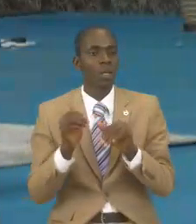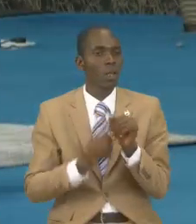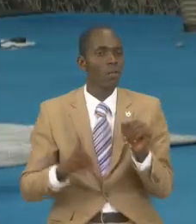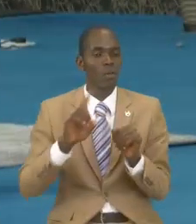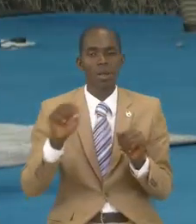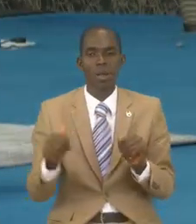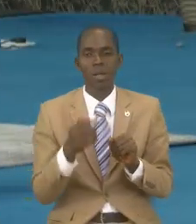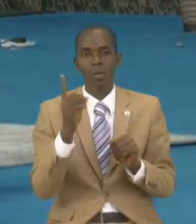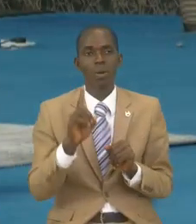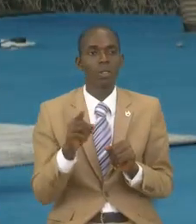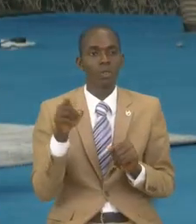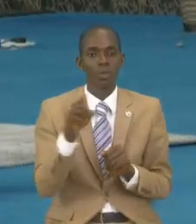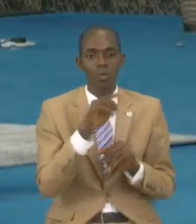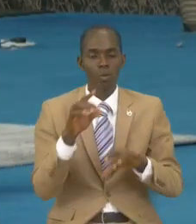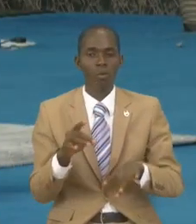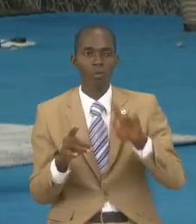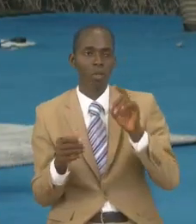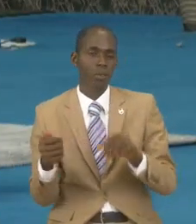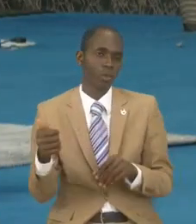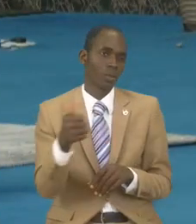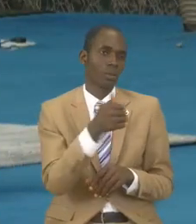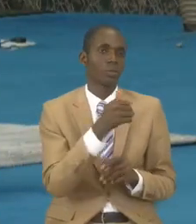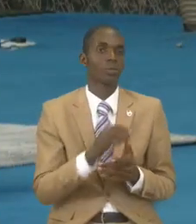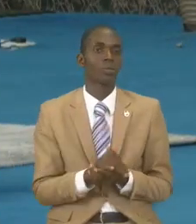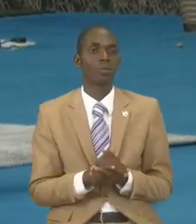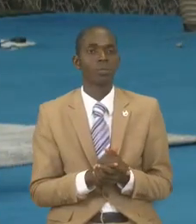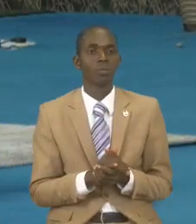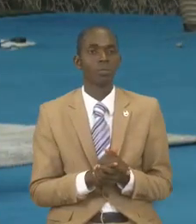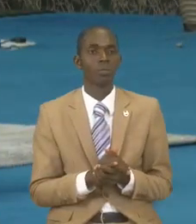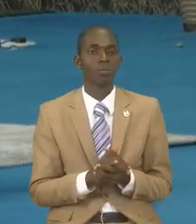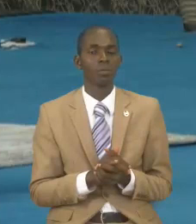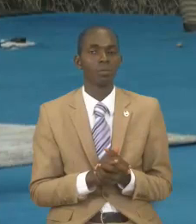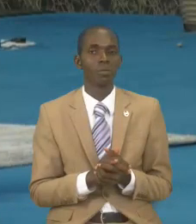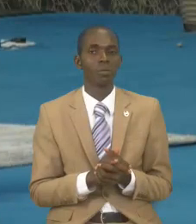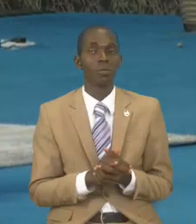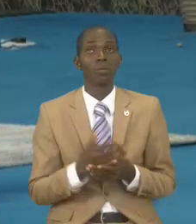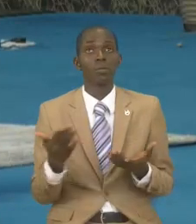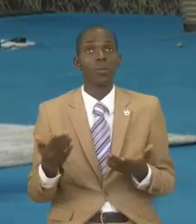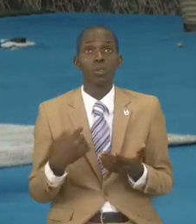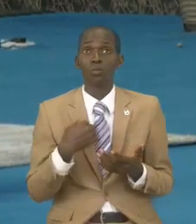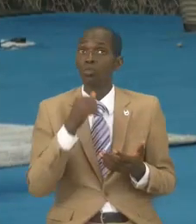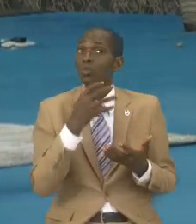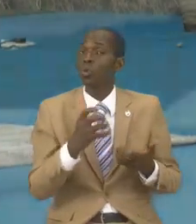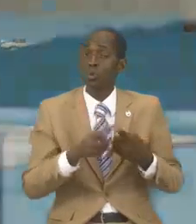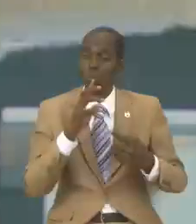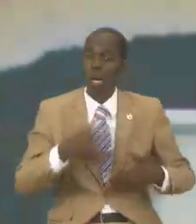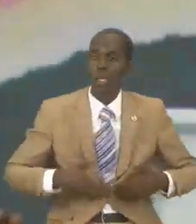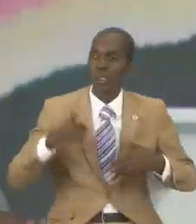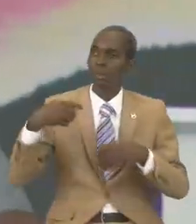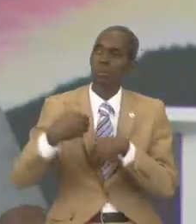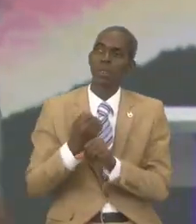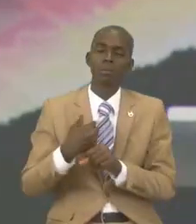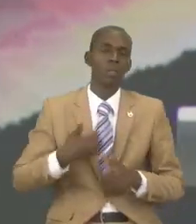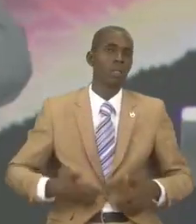everywhere you find yourself. They made me angry. No, they cannot make, nobody can make